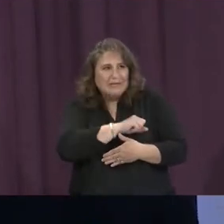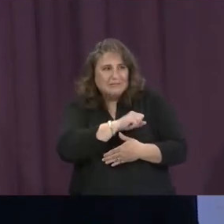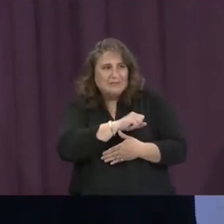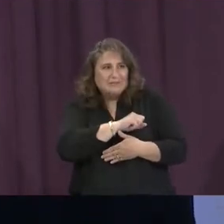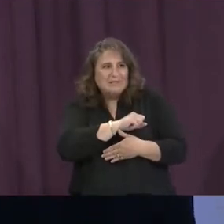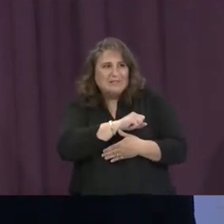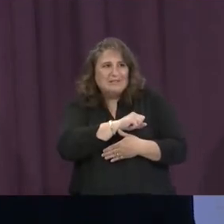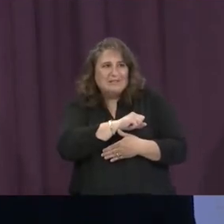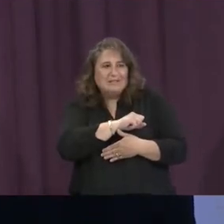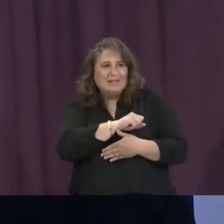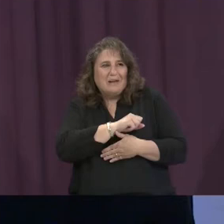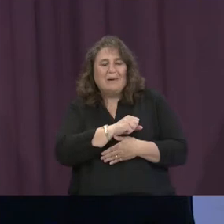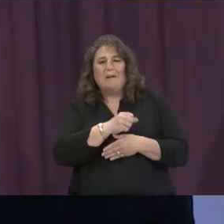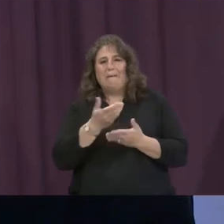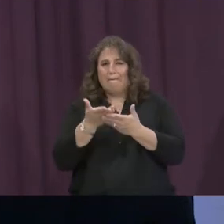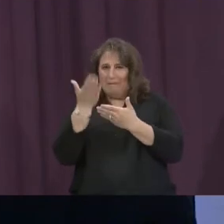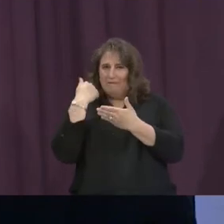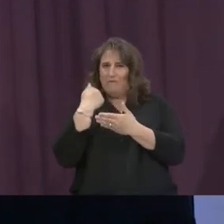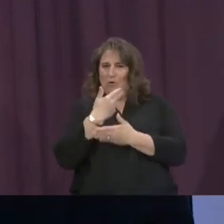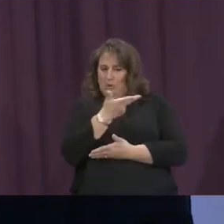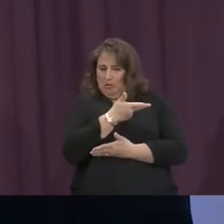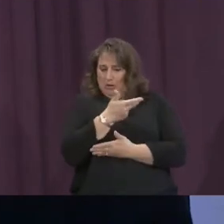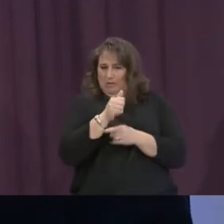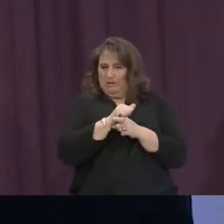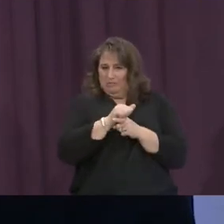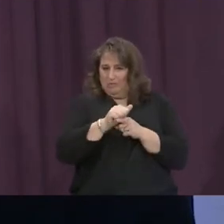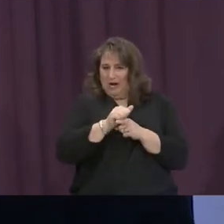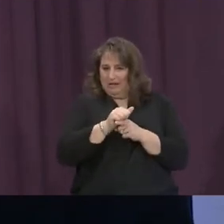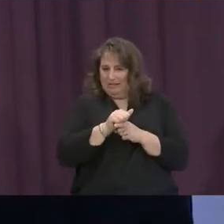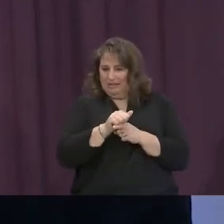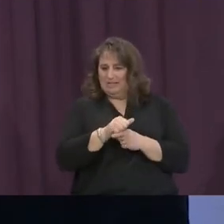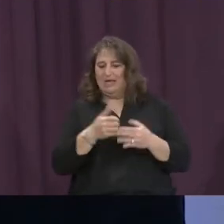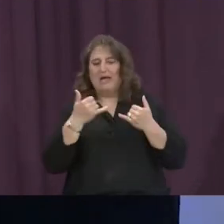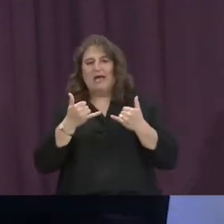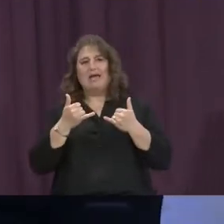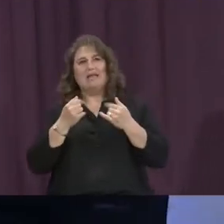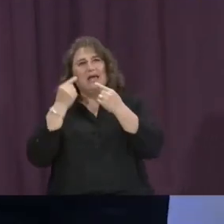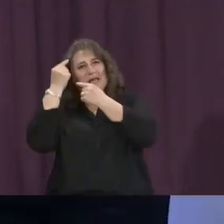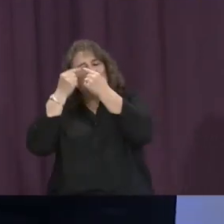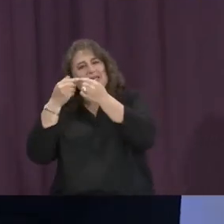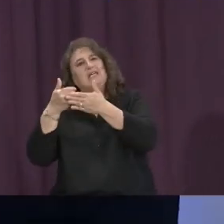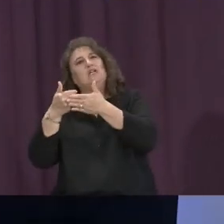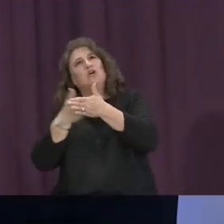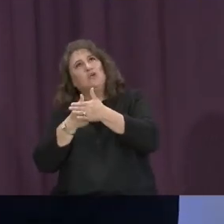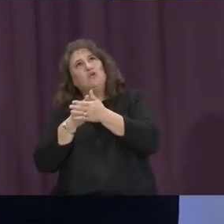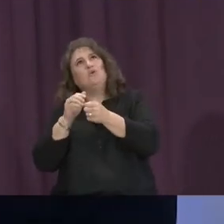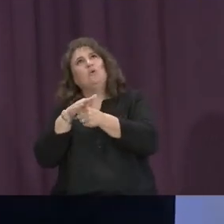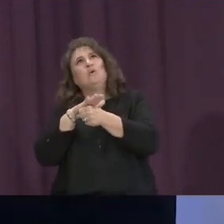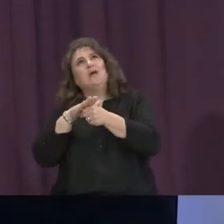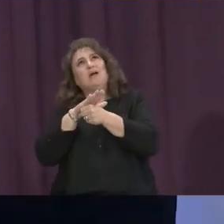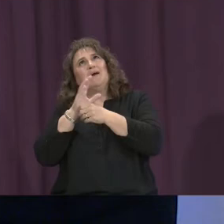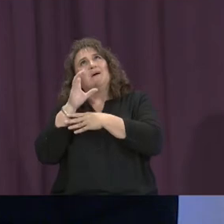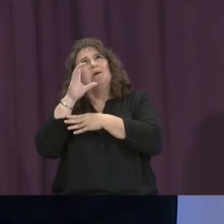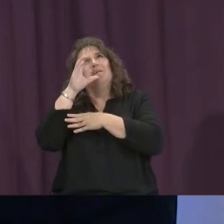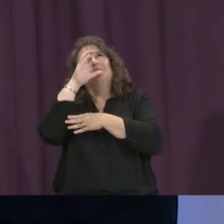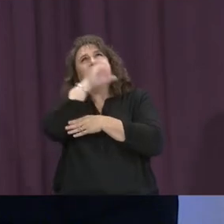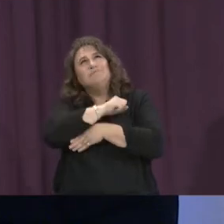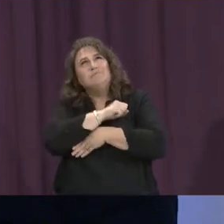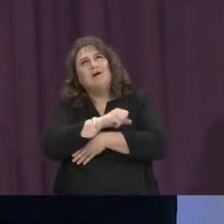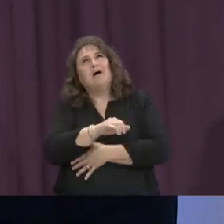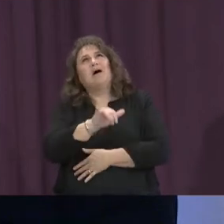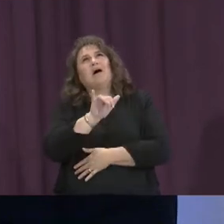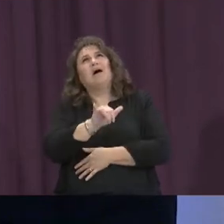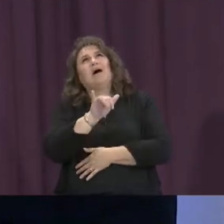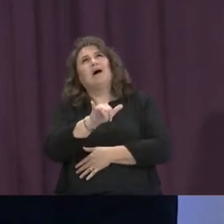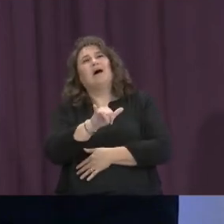because we were going through practice and I, and then I thought of some other things in, in some of the areas. Right. I think that just being